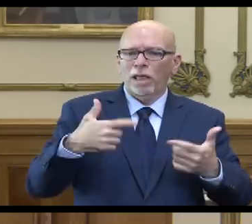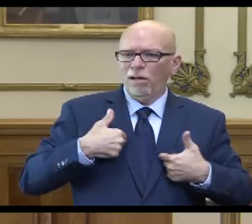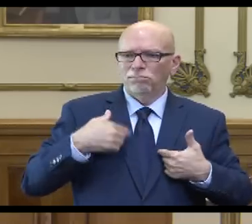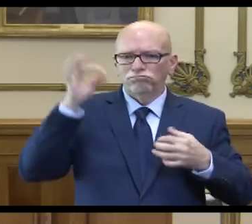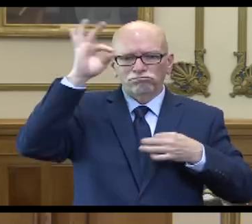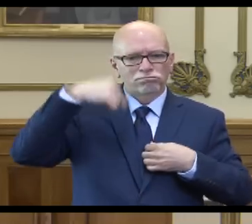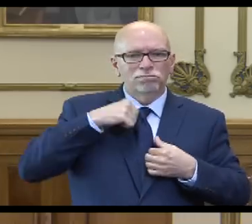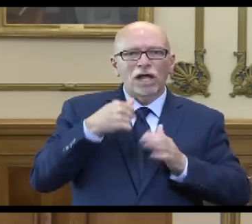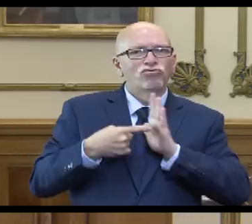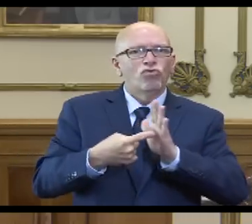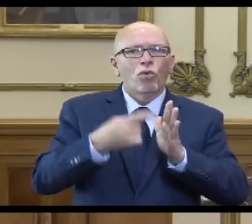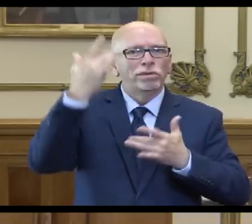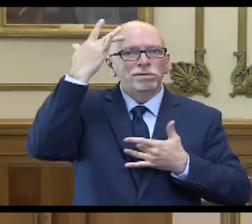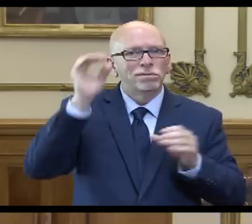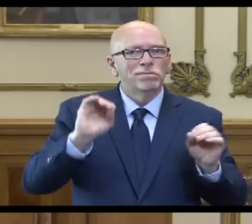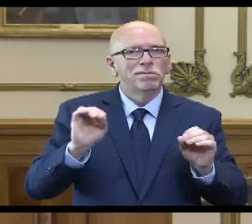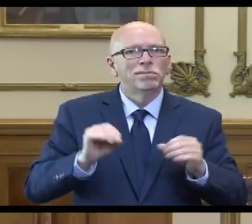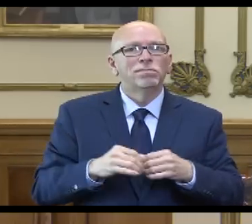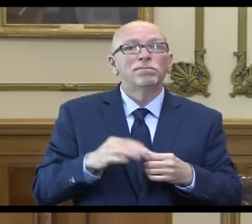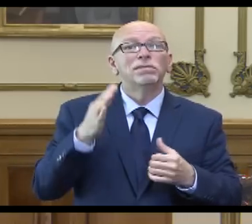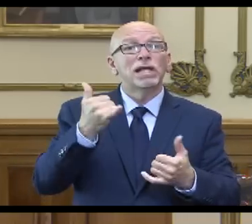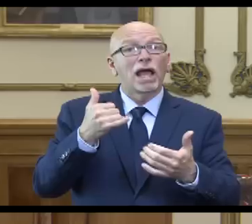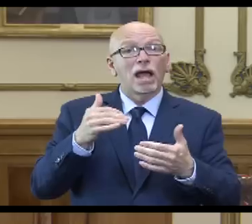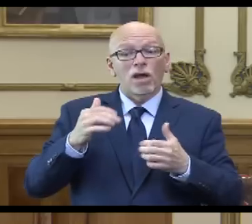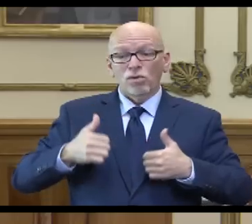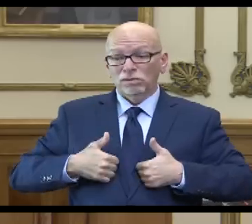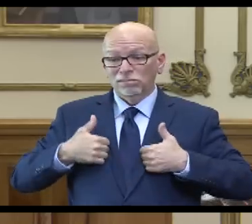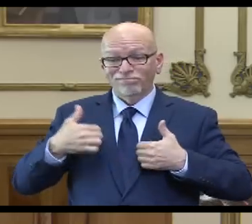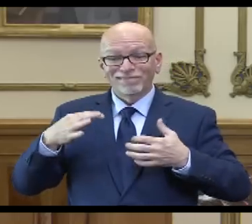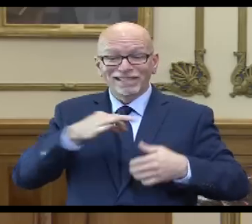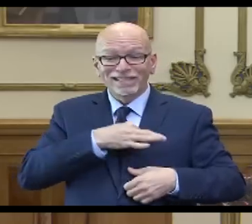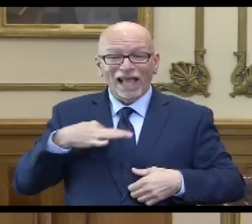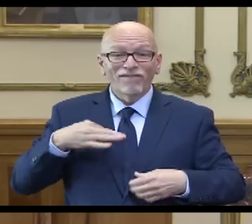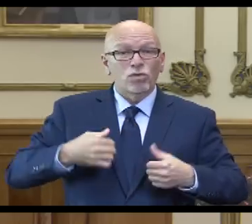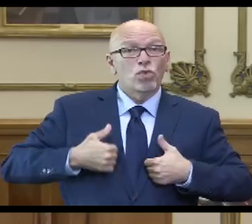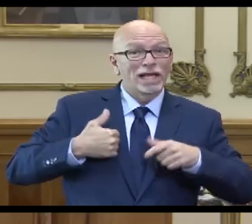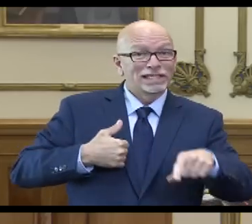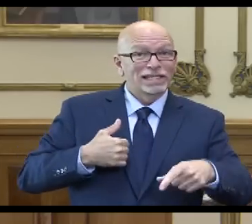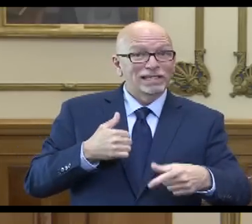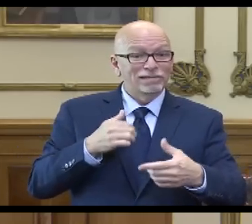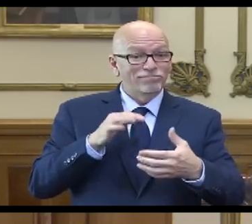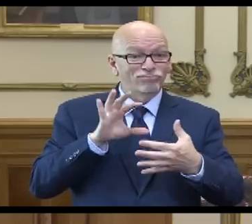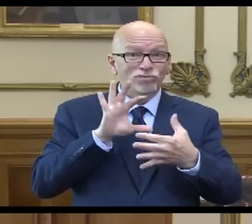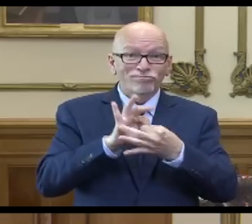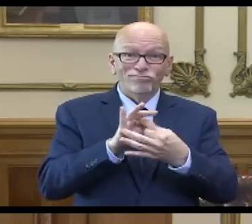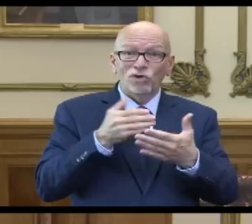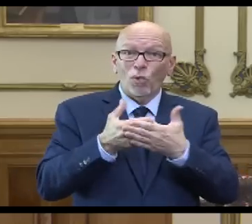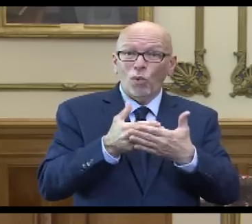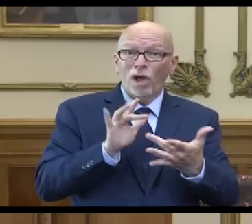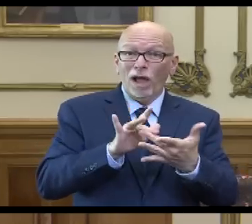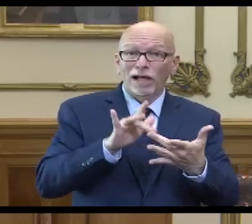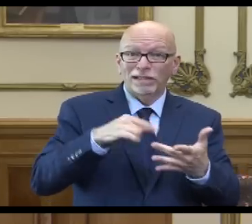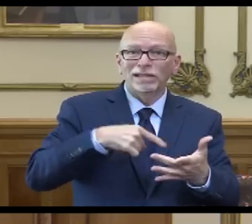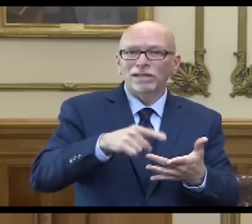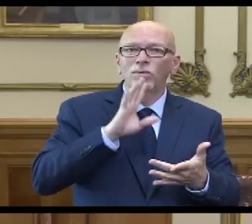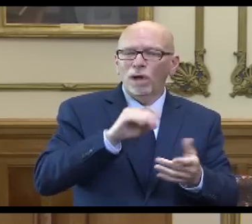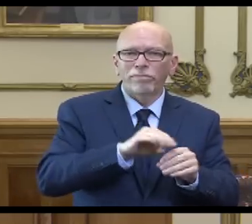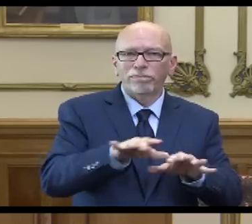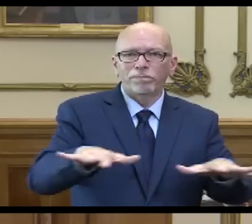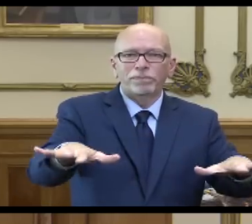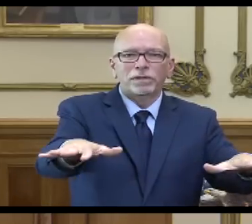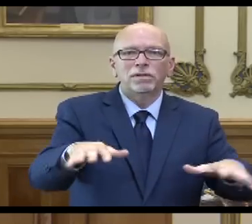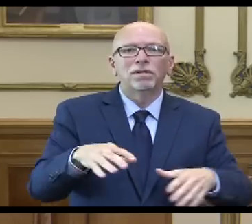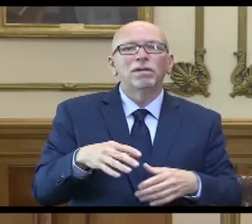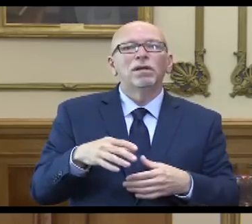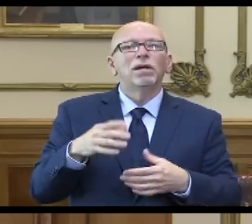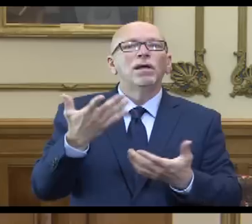symptoms. The close contact between the staff and residents then likely facilitates the spread. And while infection control